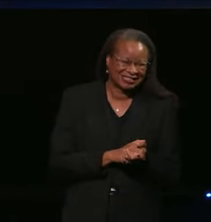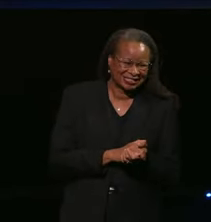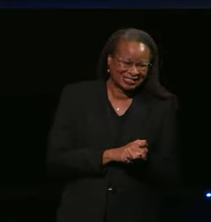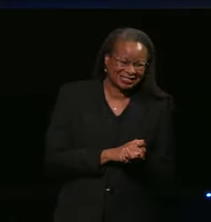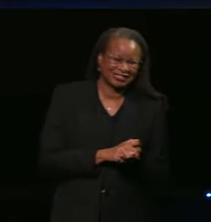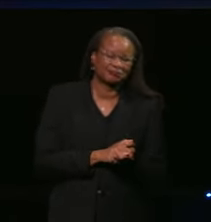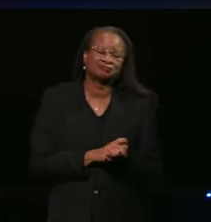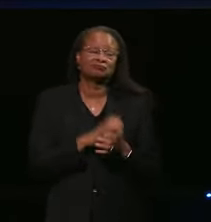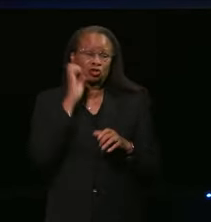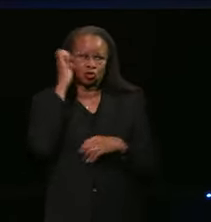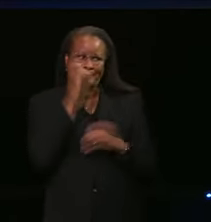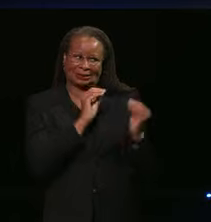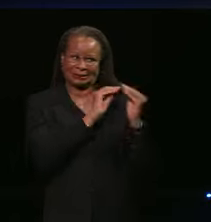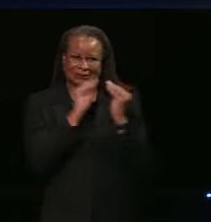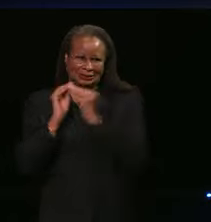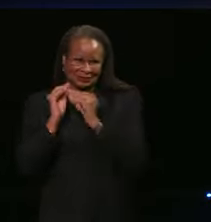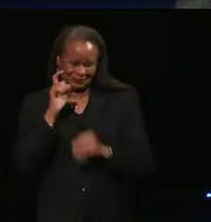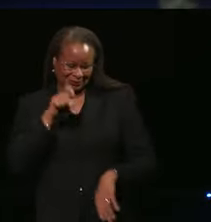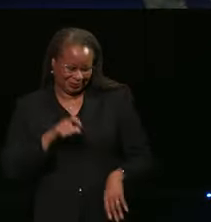European.